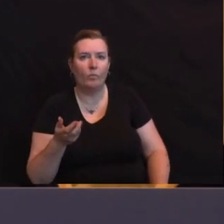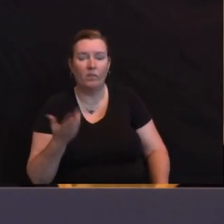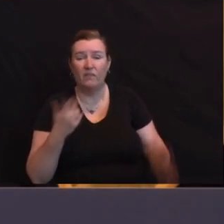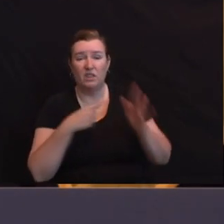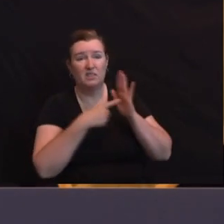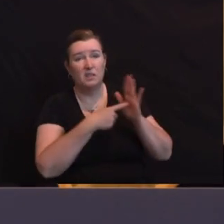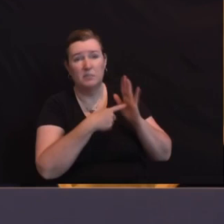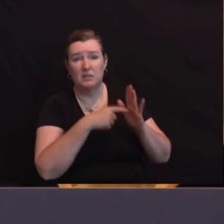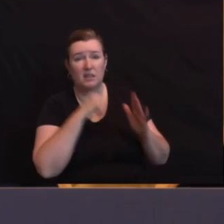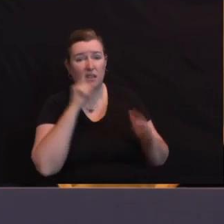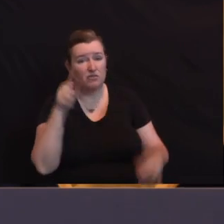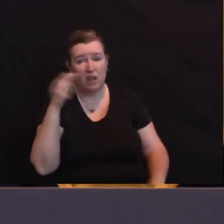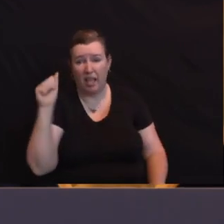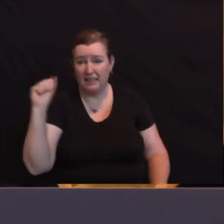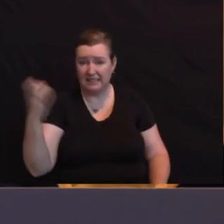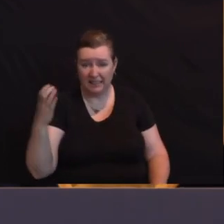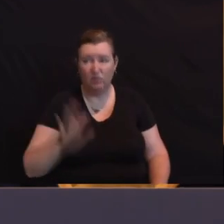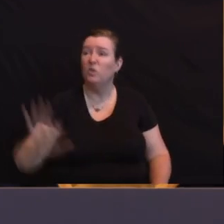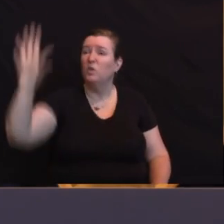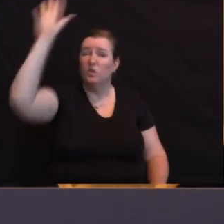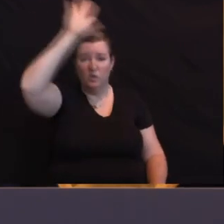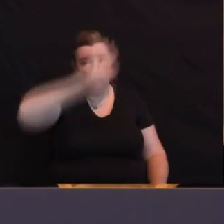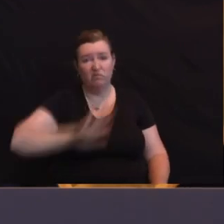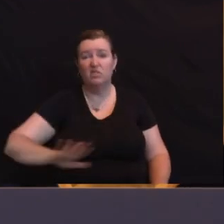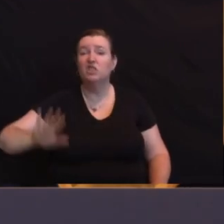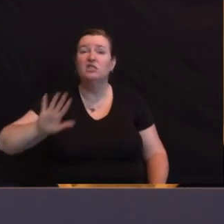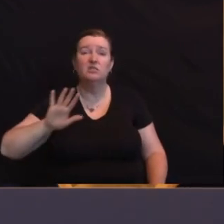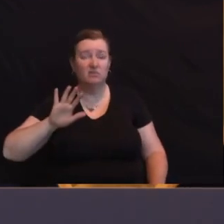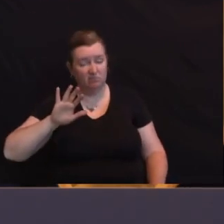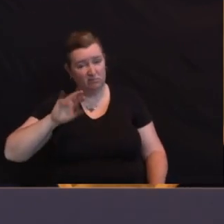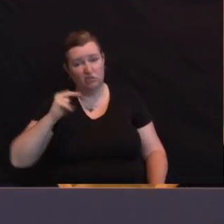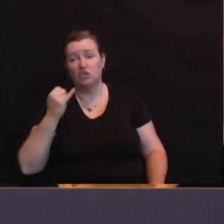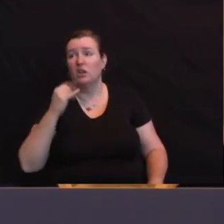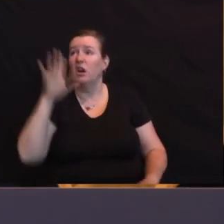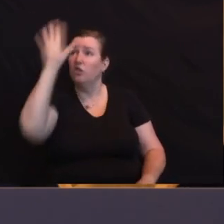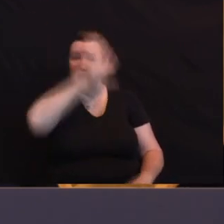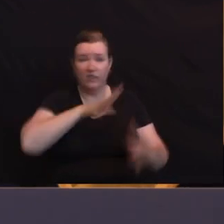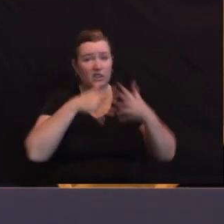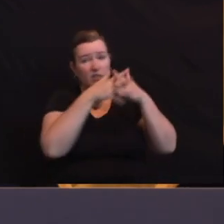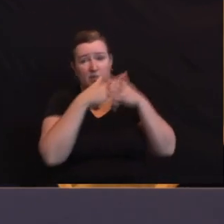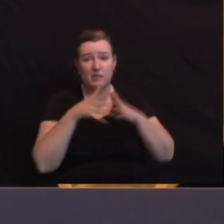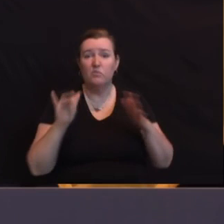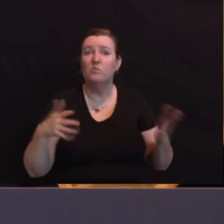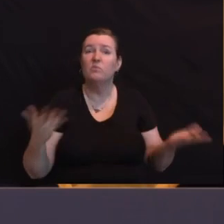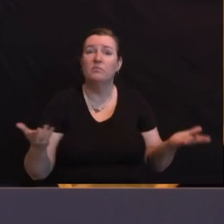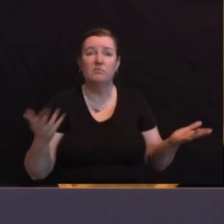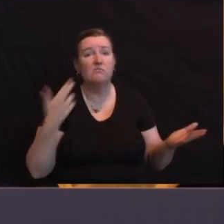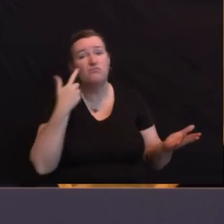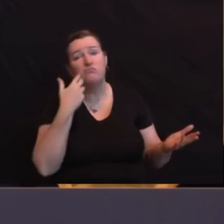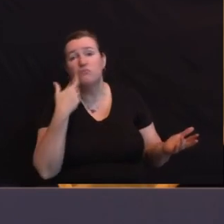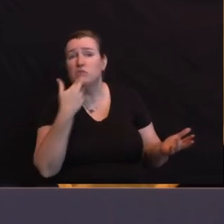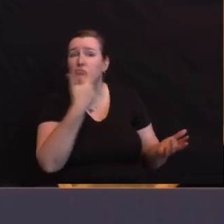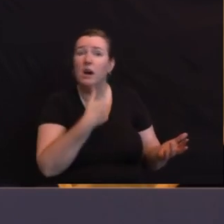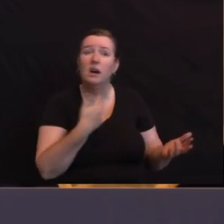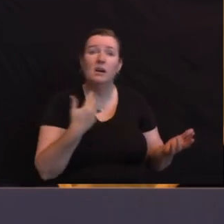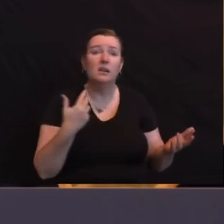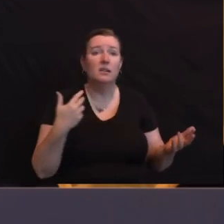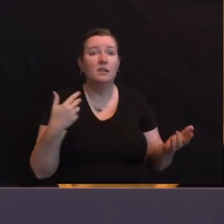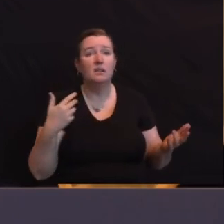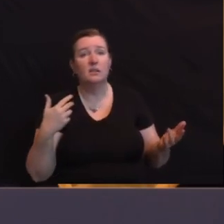City, but around the state and around the country. And the hospitality slash restaurant business, of all the